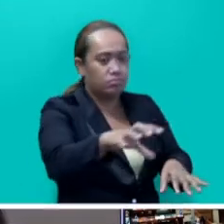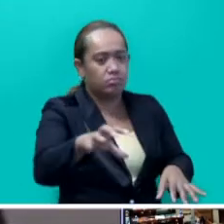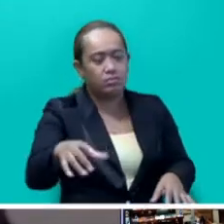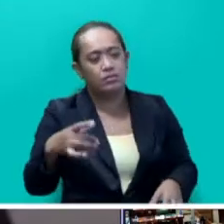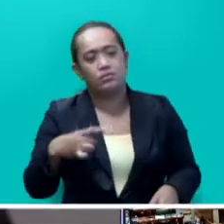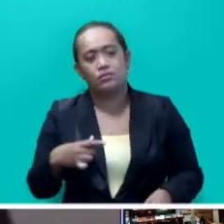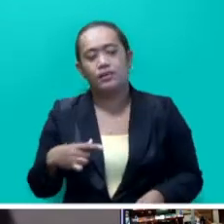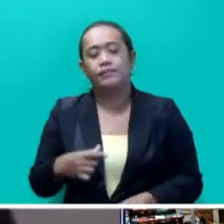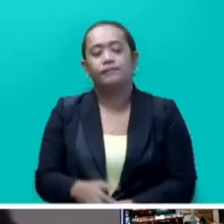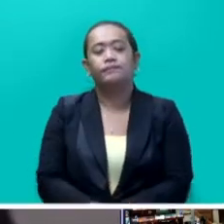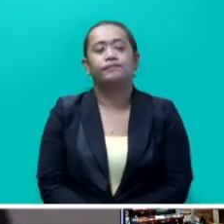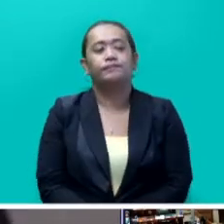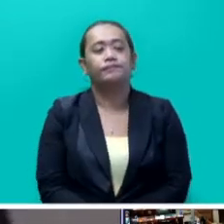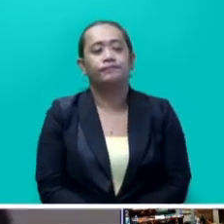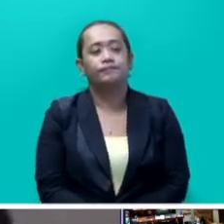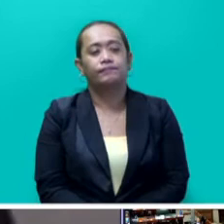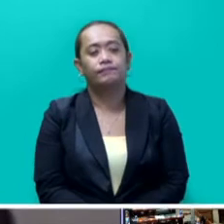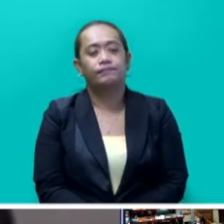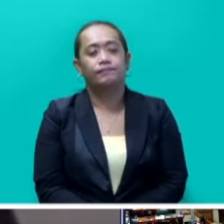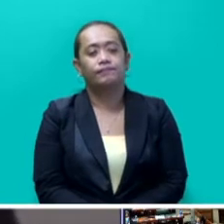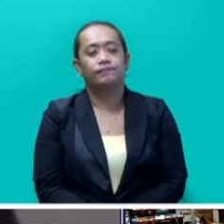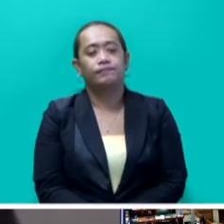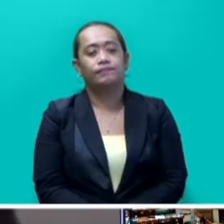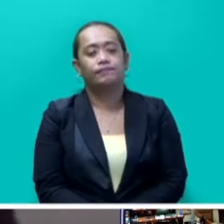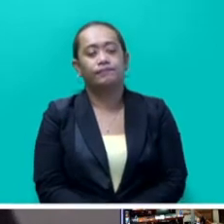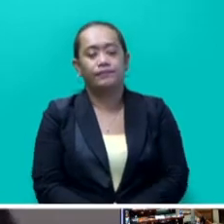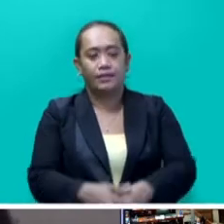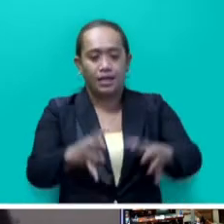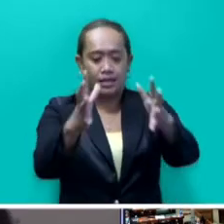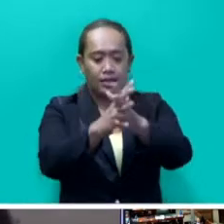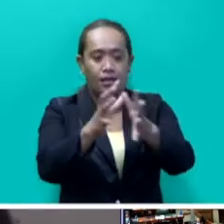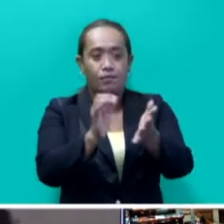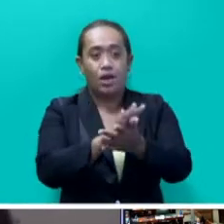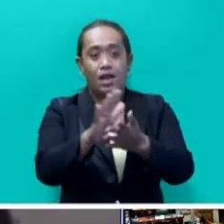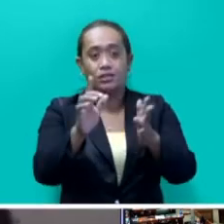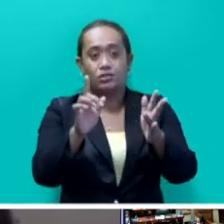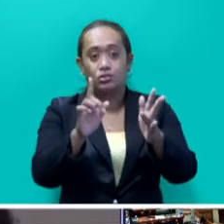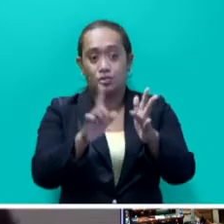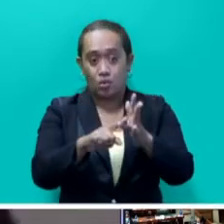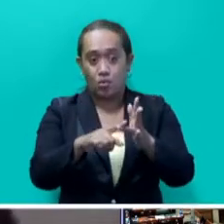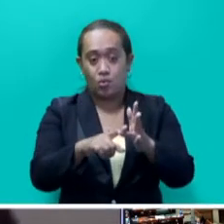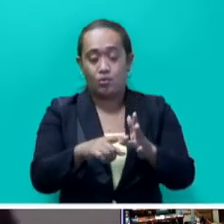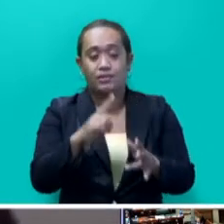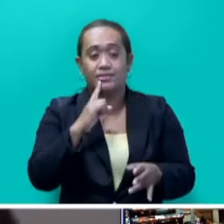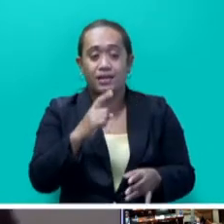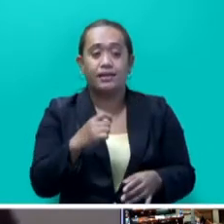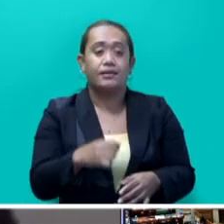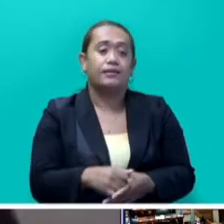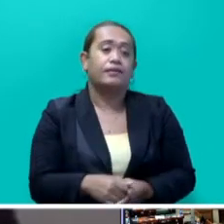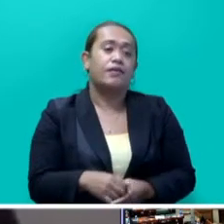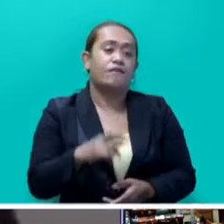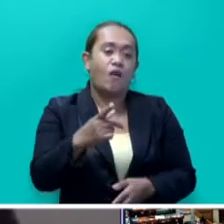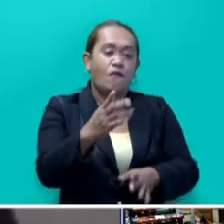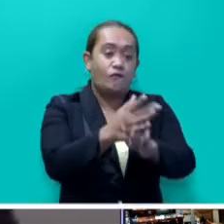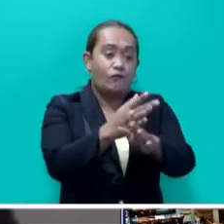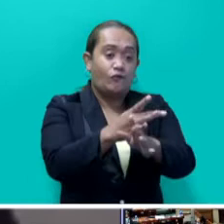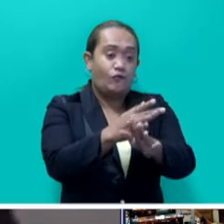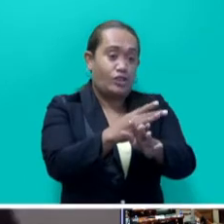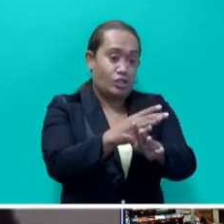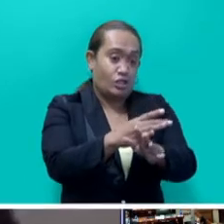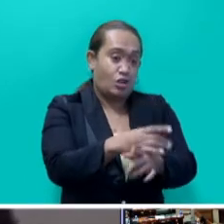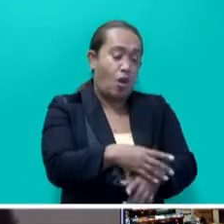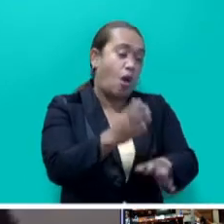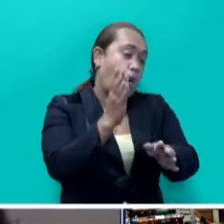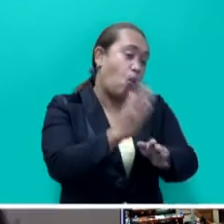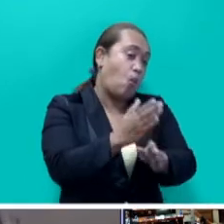that WHO made a decision to declare seafarers as one of the groups of transportation workers that should